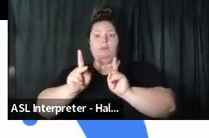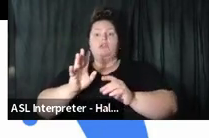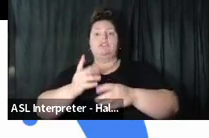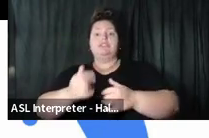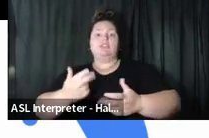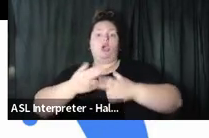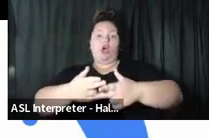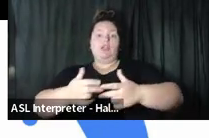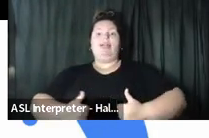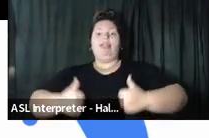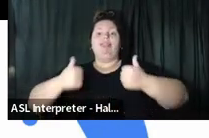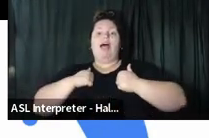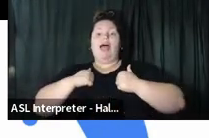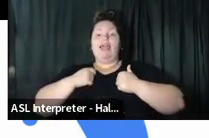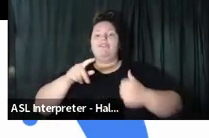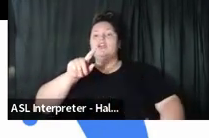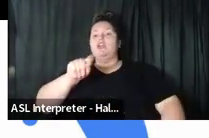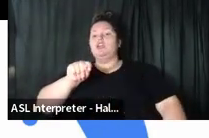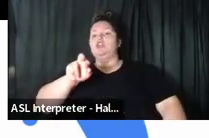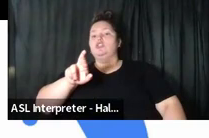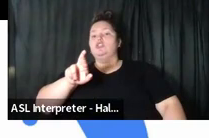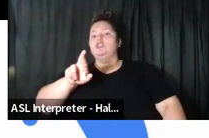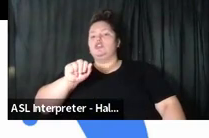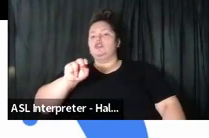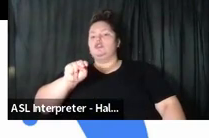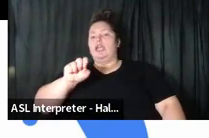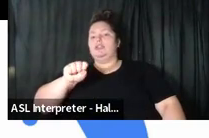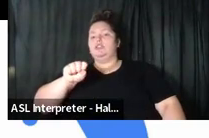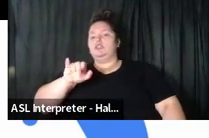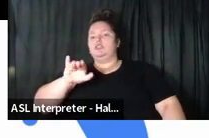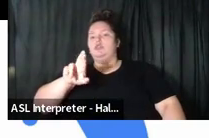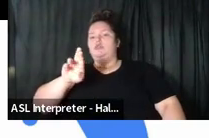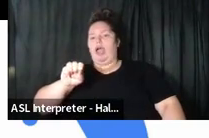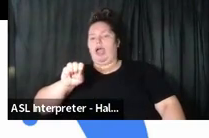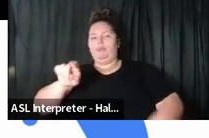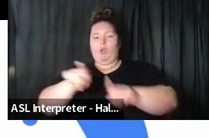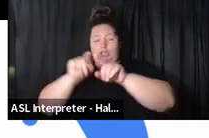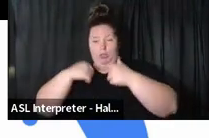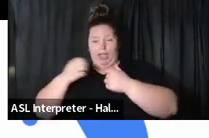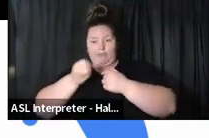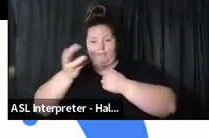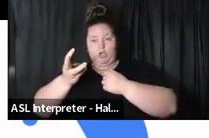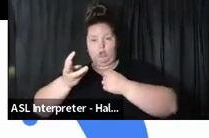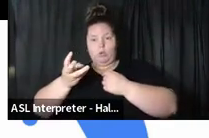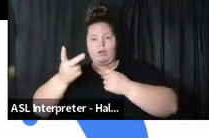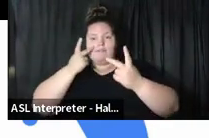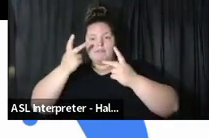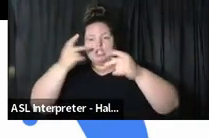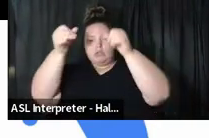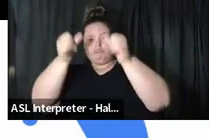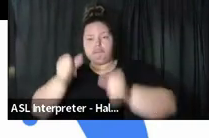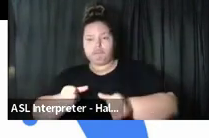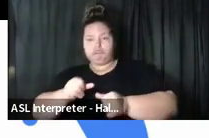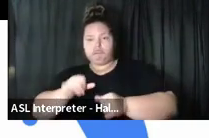also demonstrate a couple of different low vision apps. So for people that are blind or have low